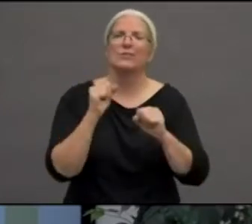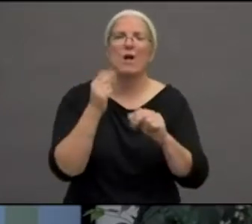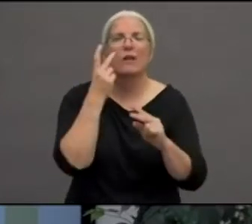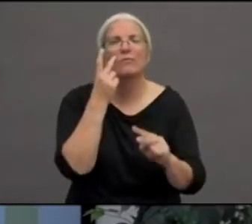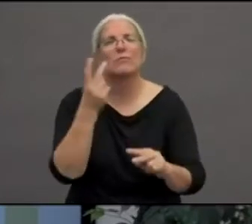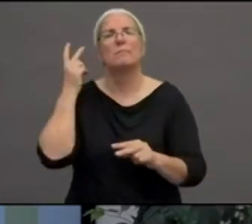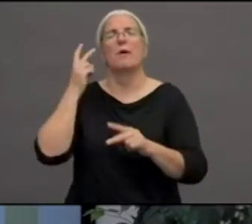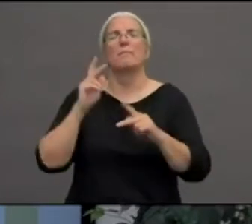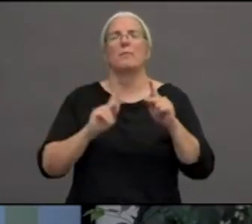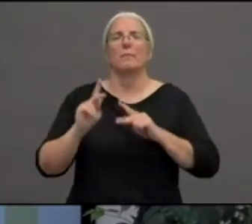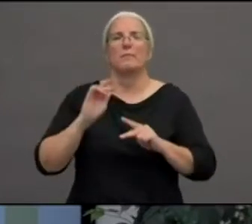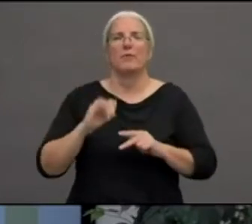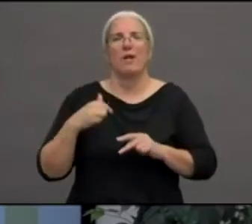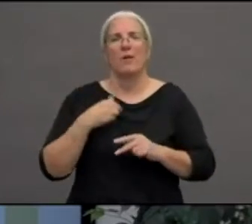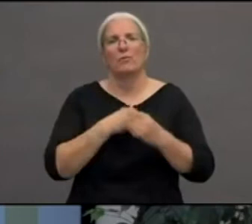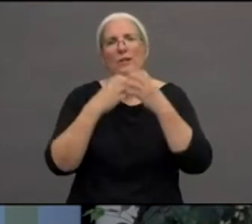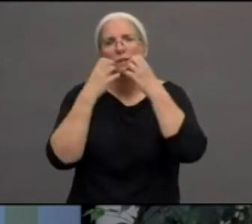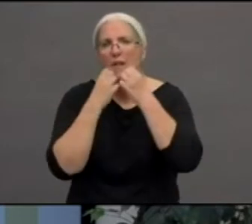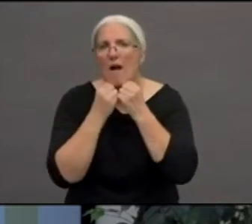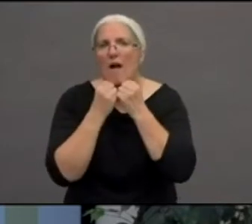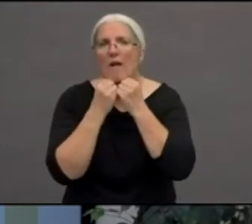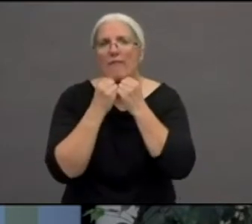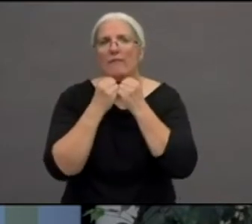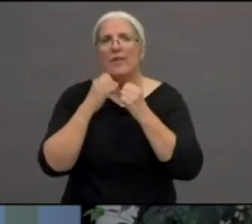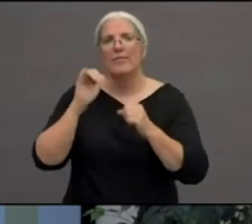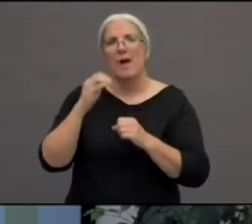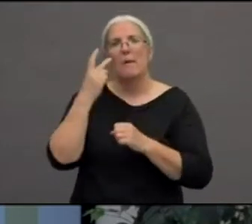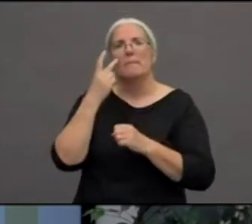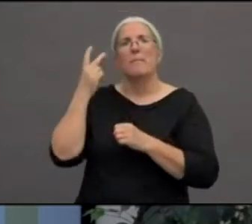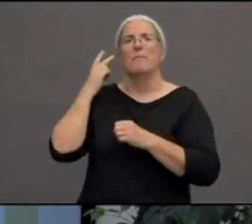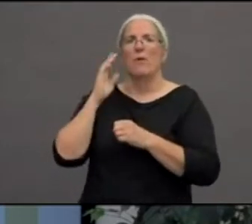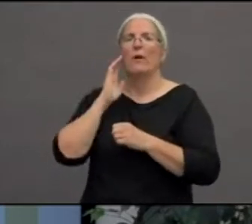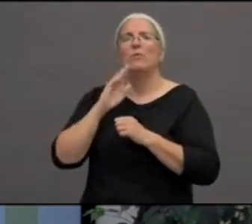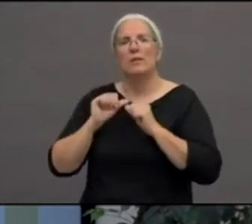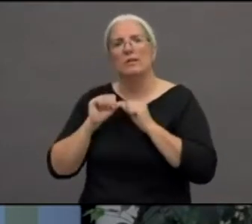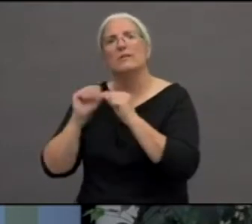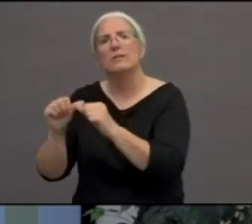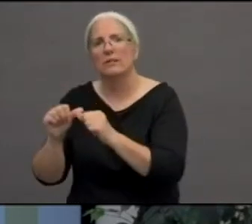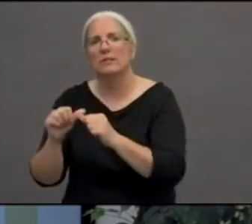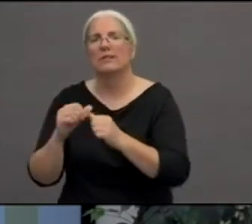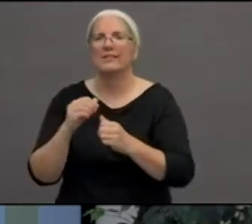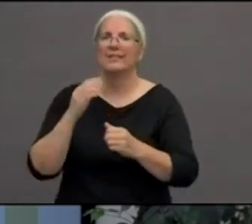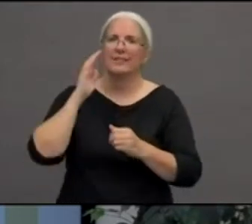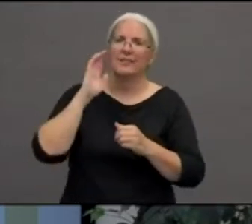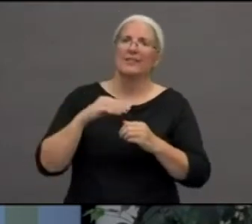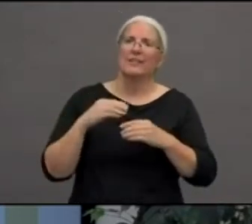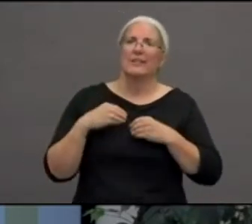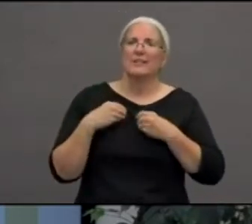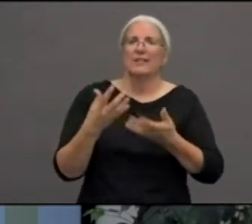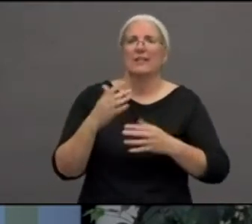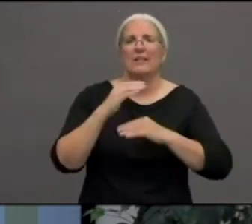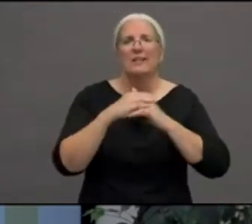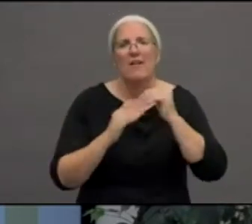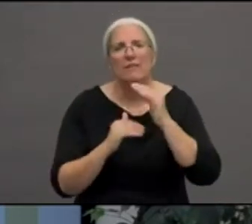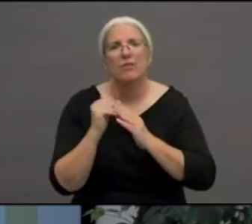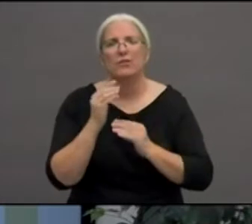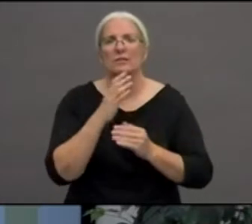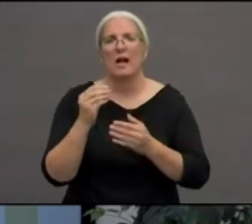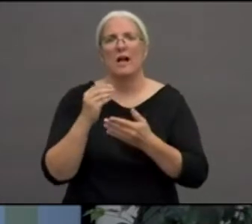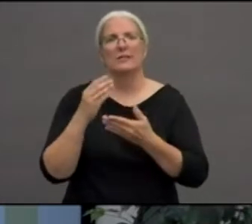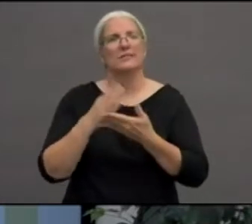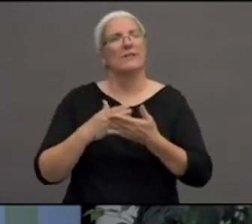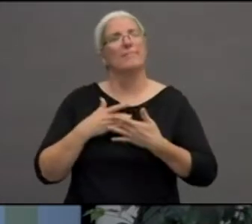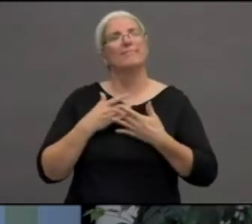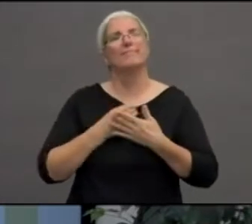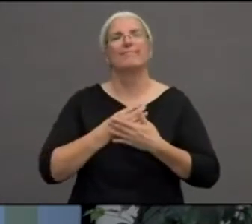you, and hopefully those memories will also bring comfort and a sense of warmth and connection.